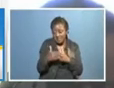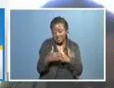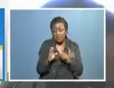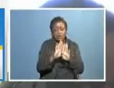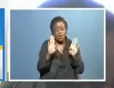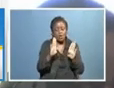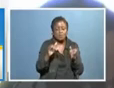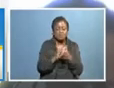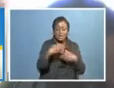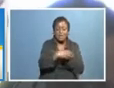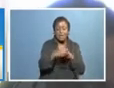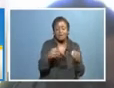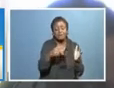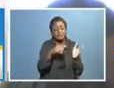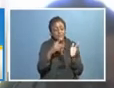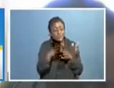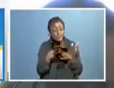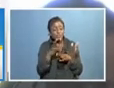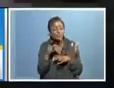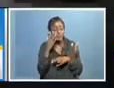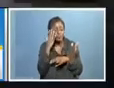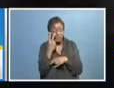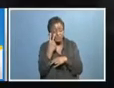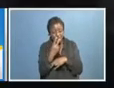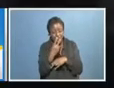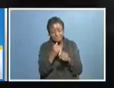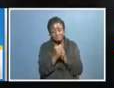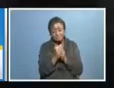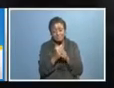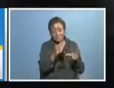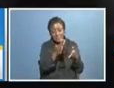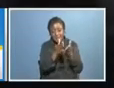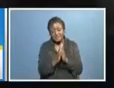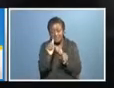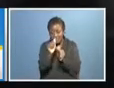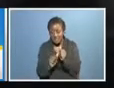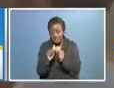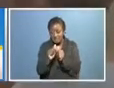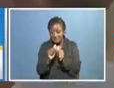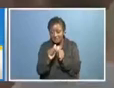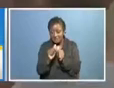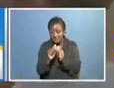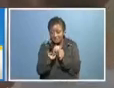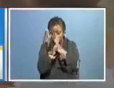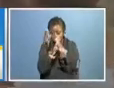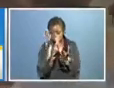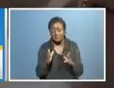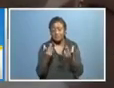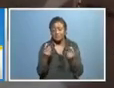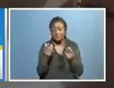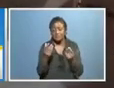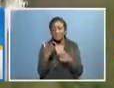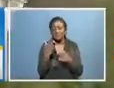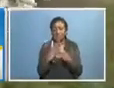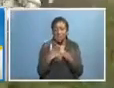order. You will see calling on every citizen to do their part, Commissioner its